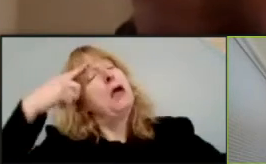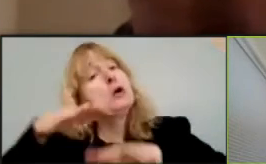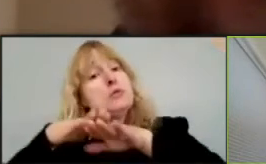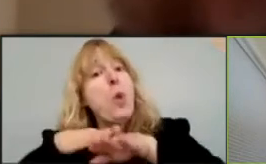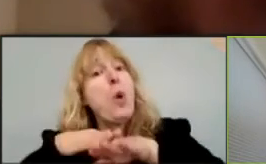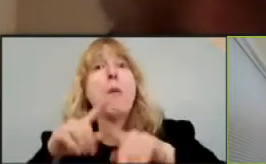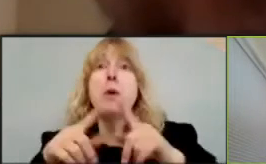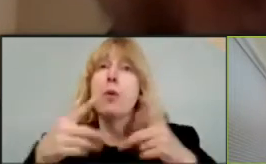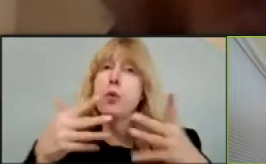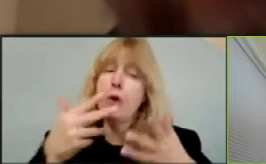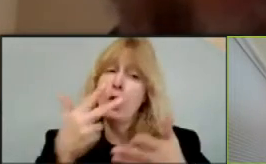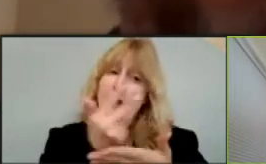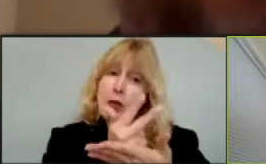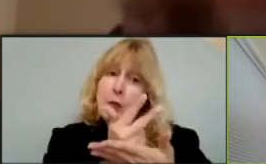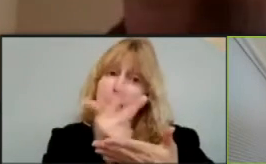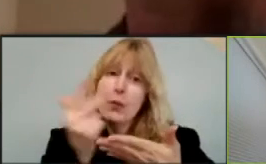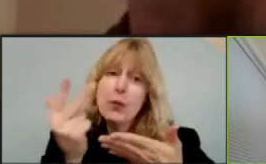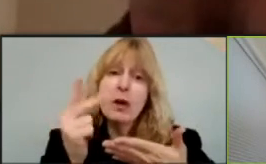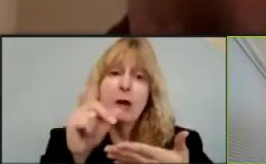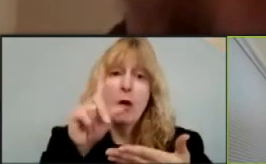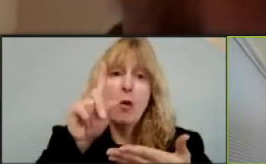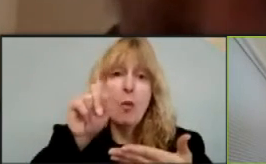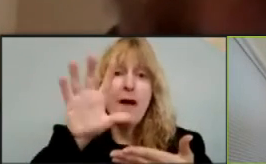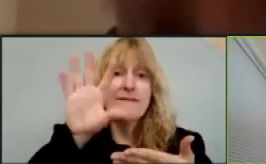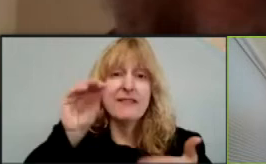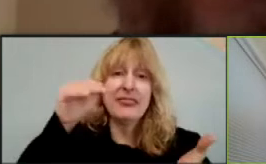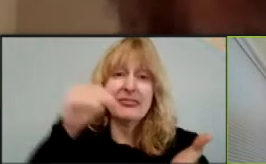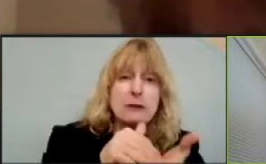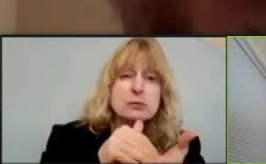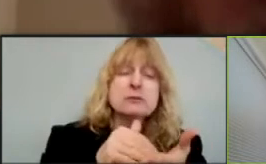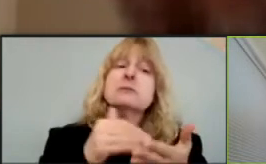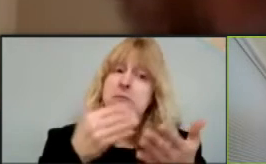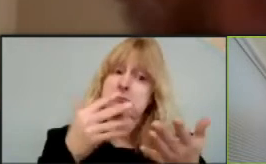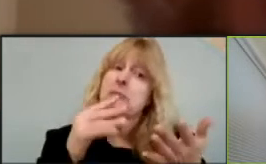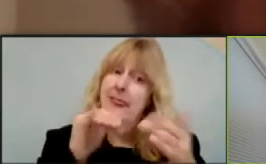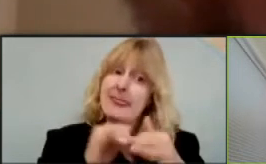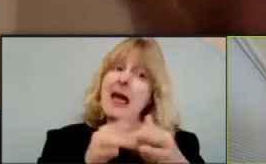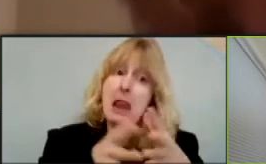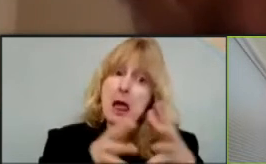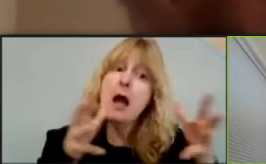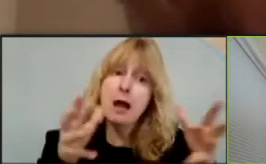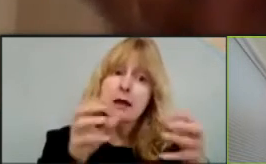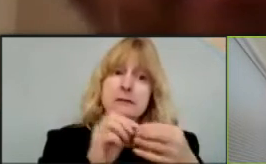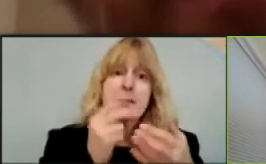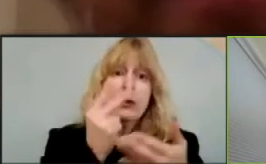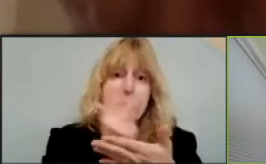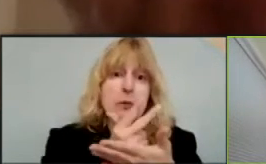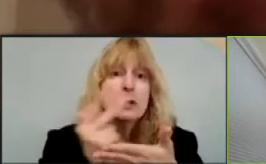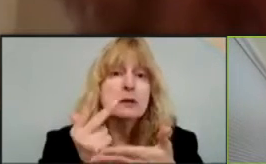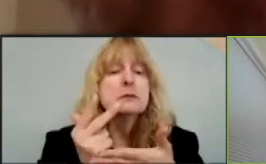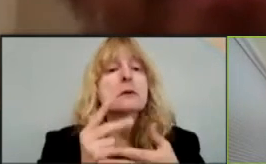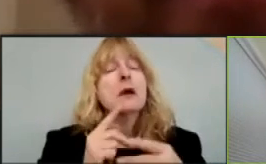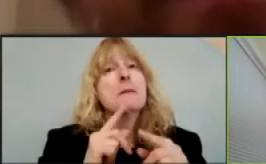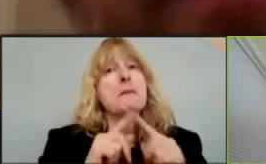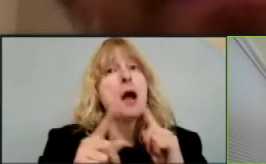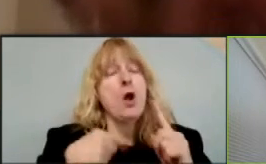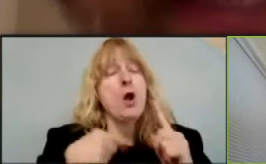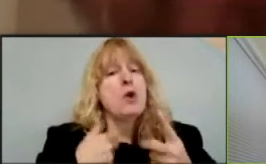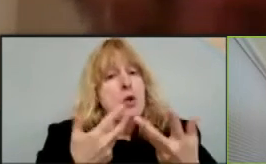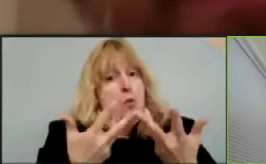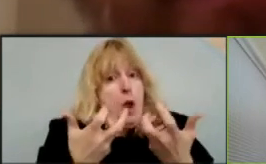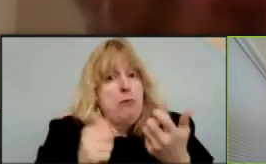weeks, 150,000 doses is pretty significant. But in an effort really to be able to increase